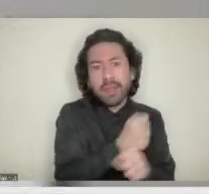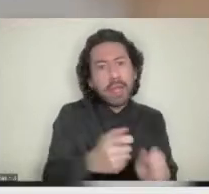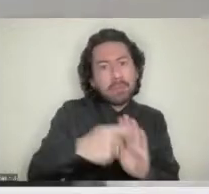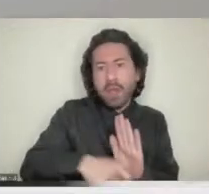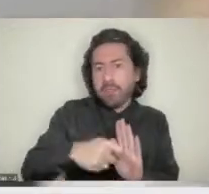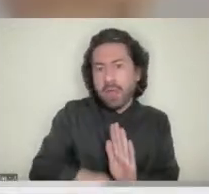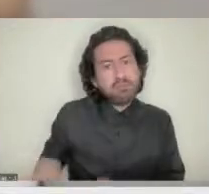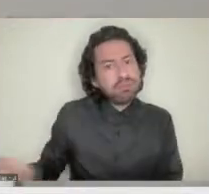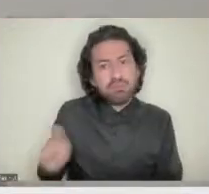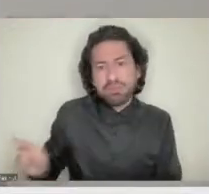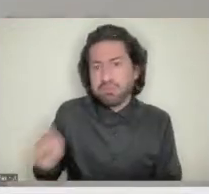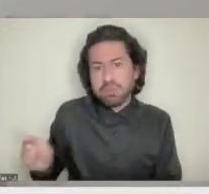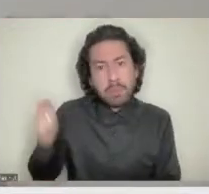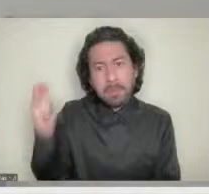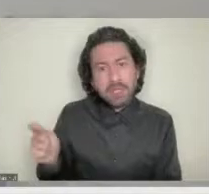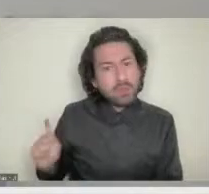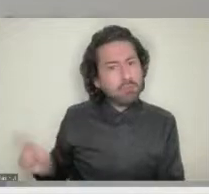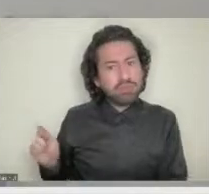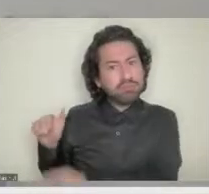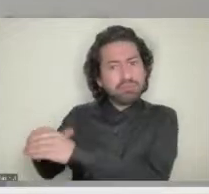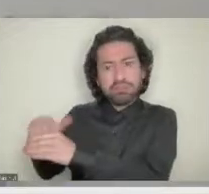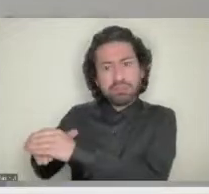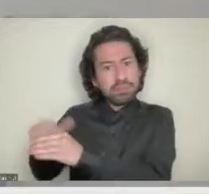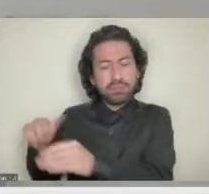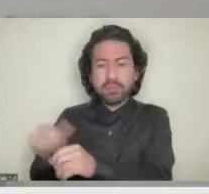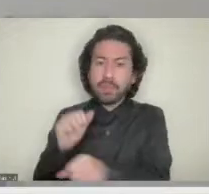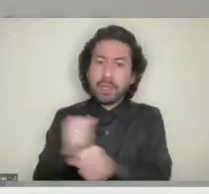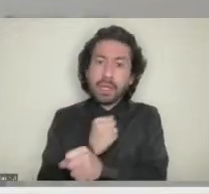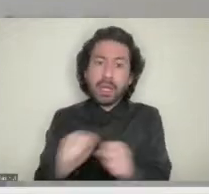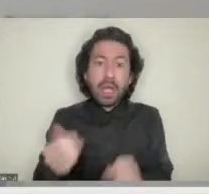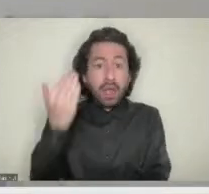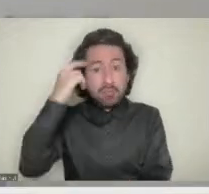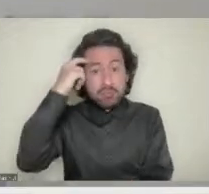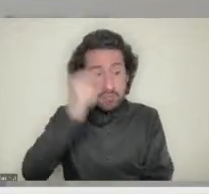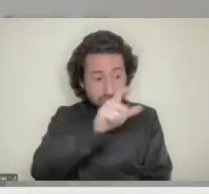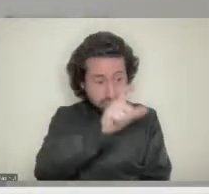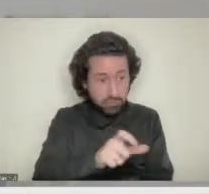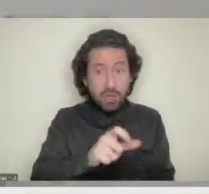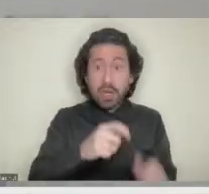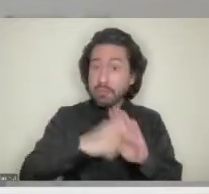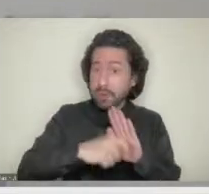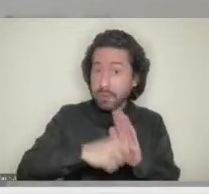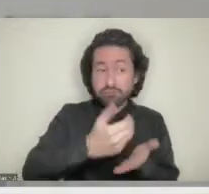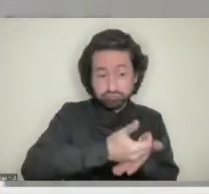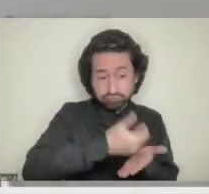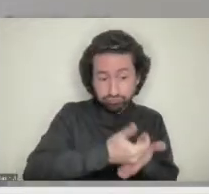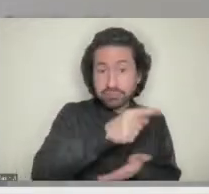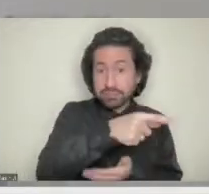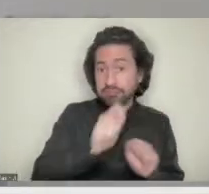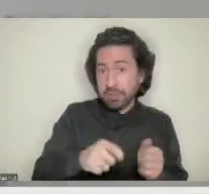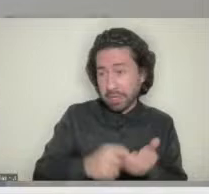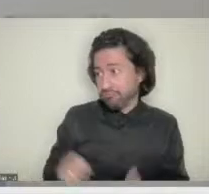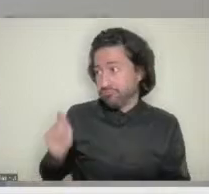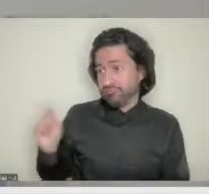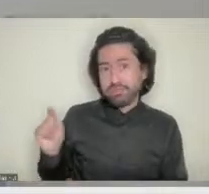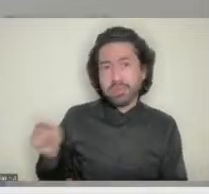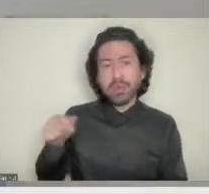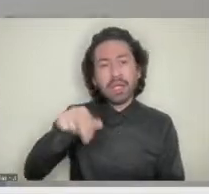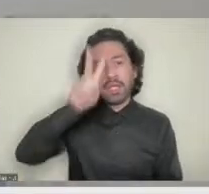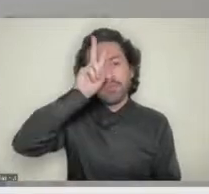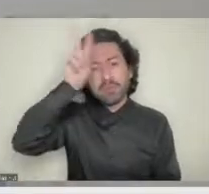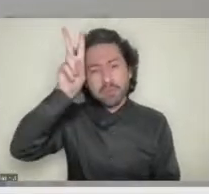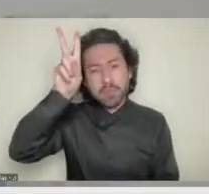that there is difficulty to contribute every single month. For example, if a person had an income and can